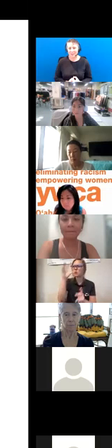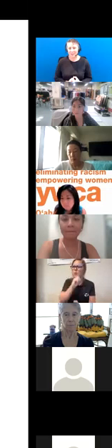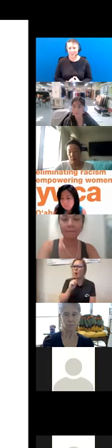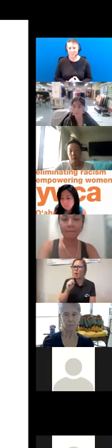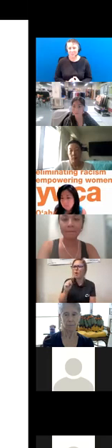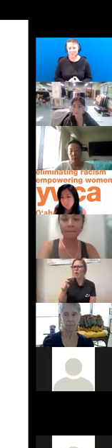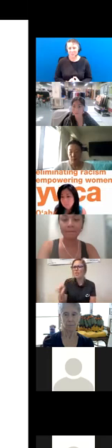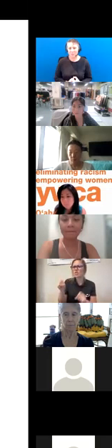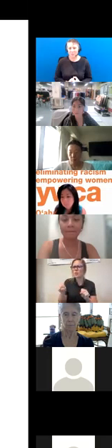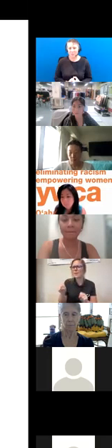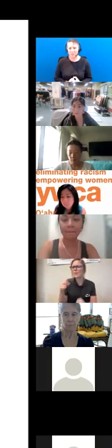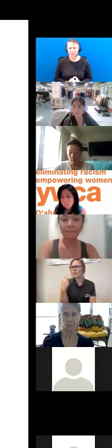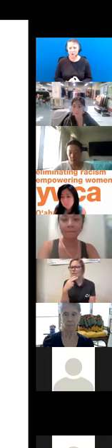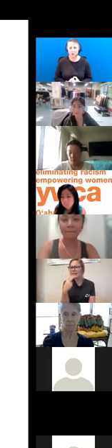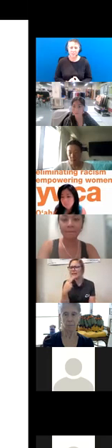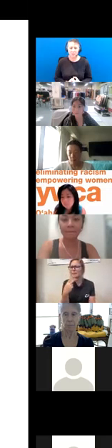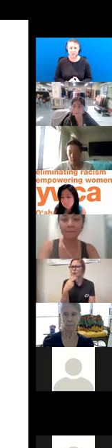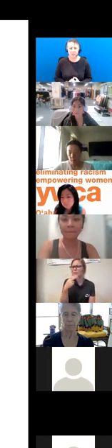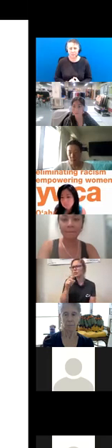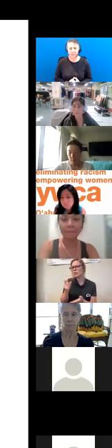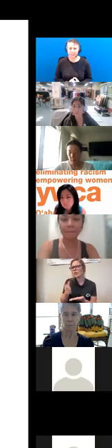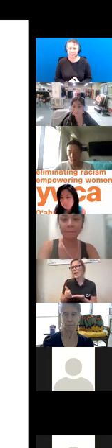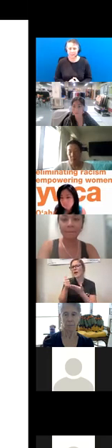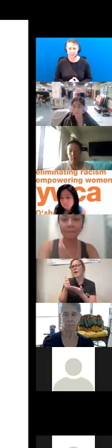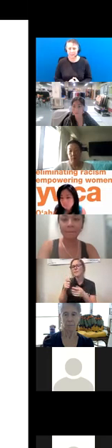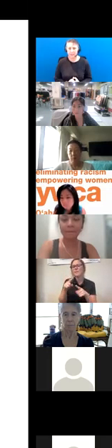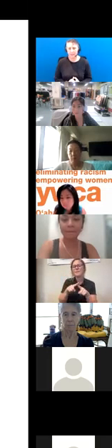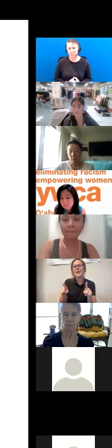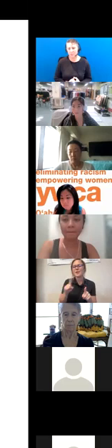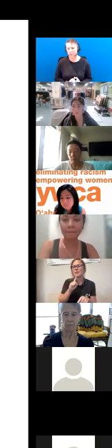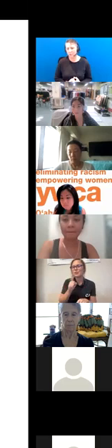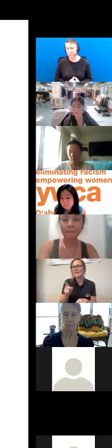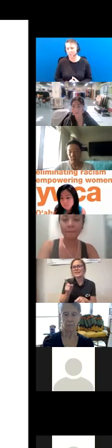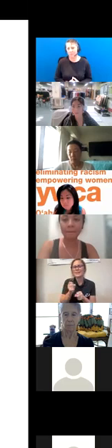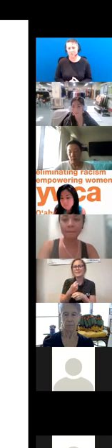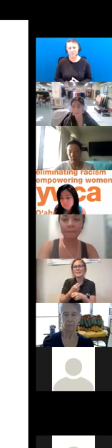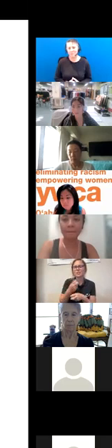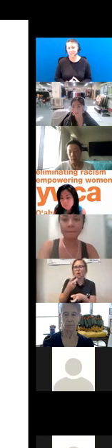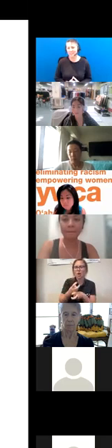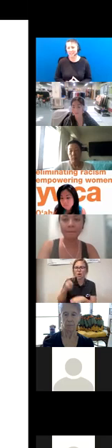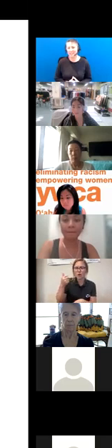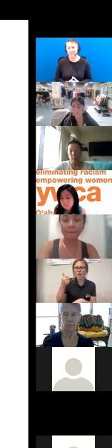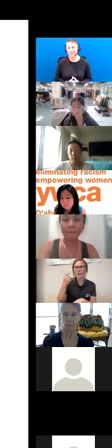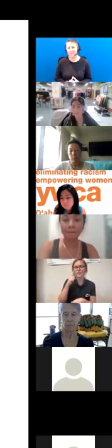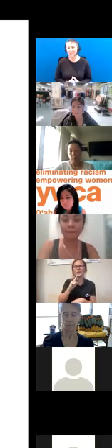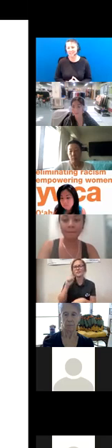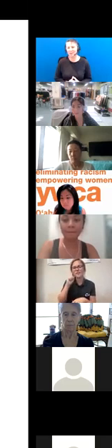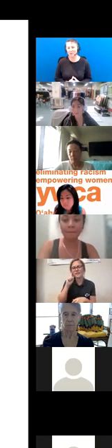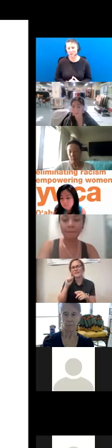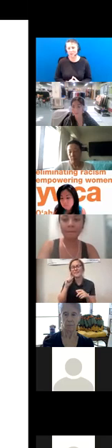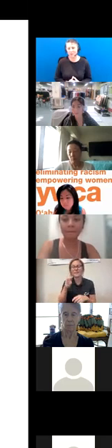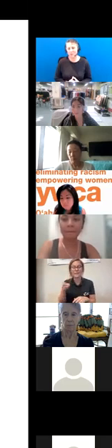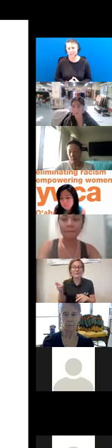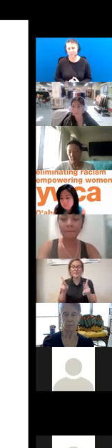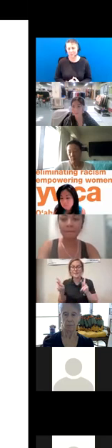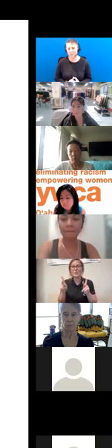I know that people just assume that, oh, they should be able to read lips. That should be helpful. But really, it makes it